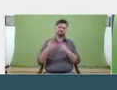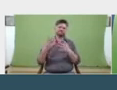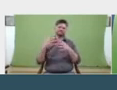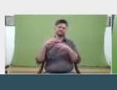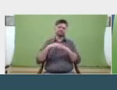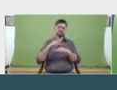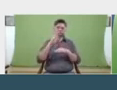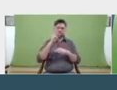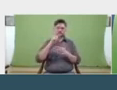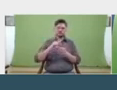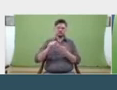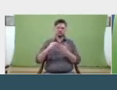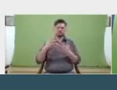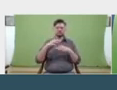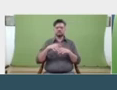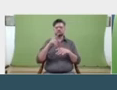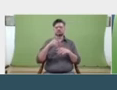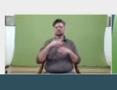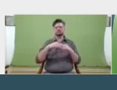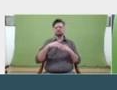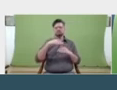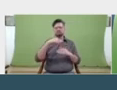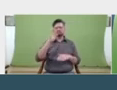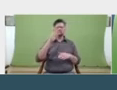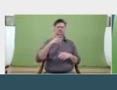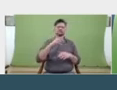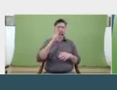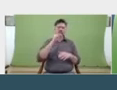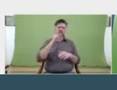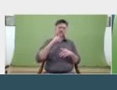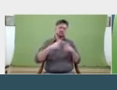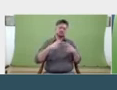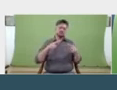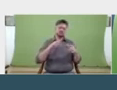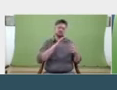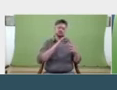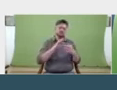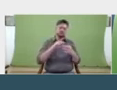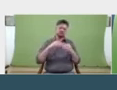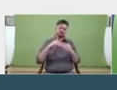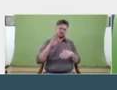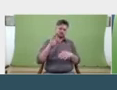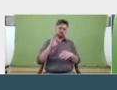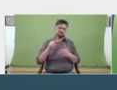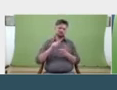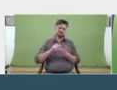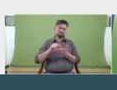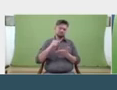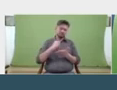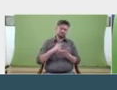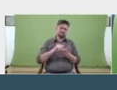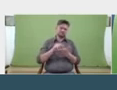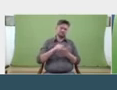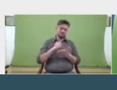in the favor of spoken languages which can be written you know writing is not uh such an important uh in their sign